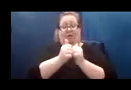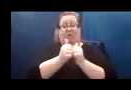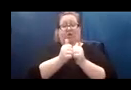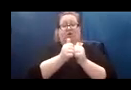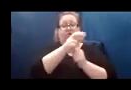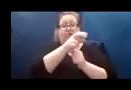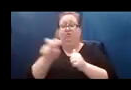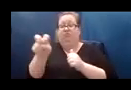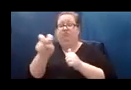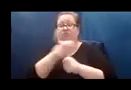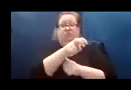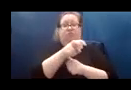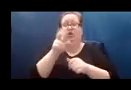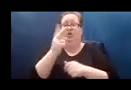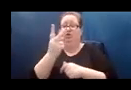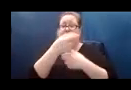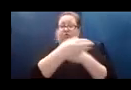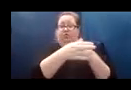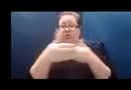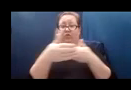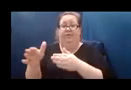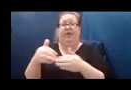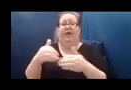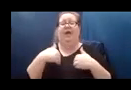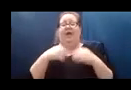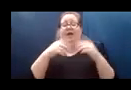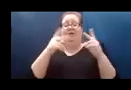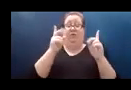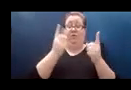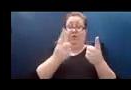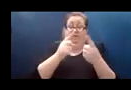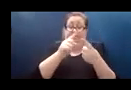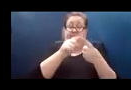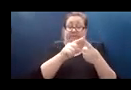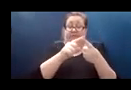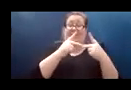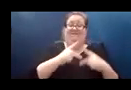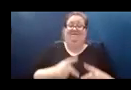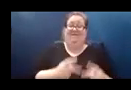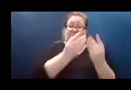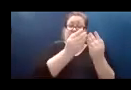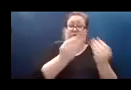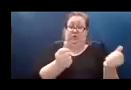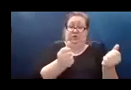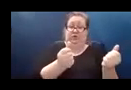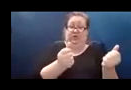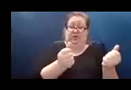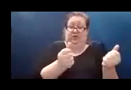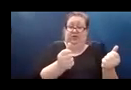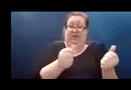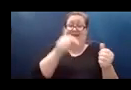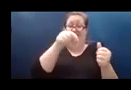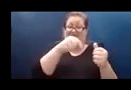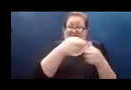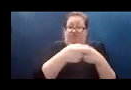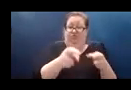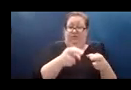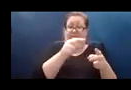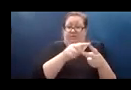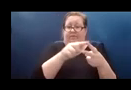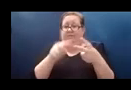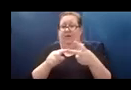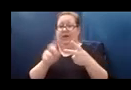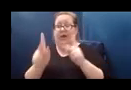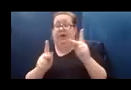physical solutions breakout will stay in this room. And those that are really interested in talking about the more